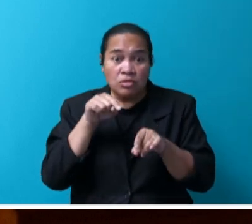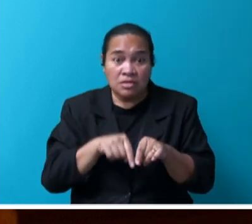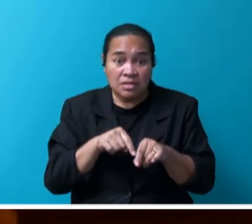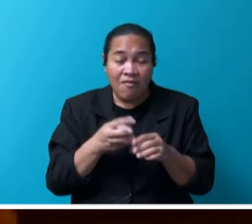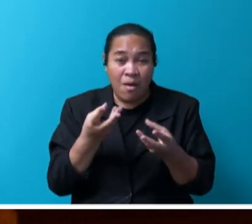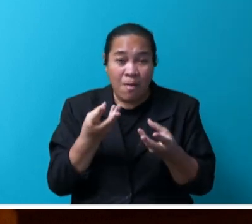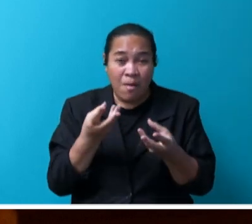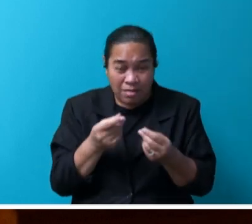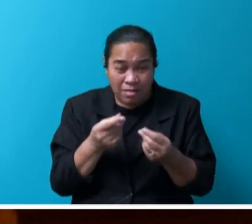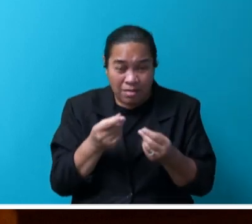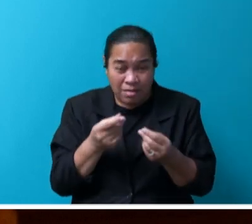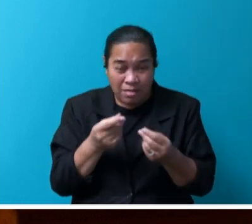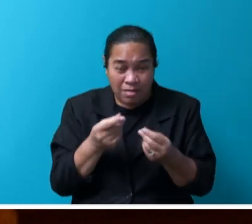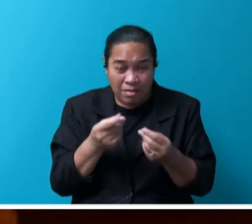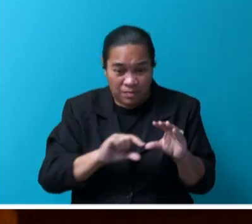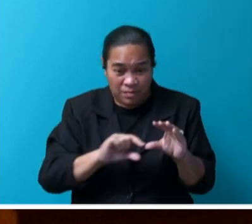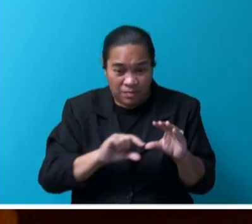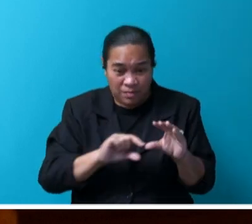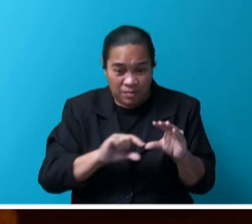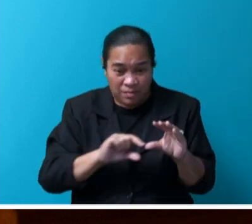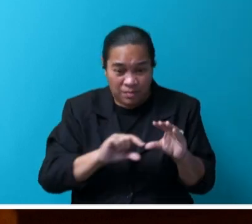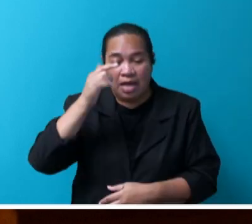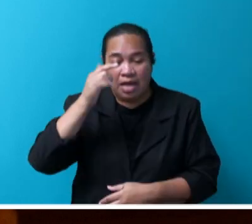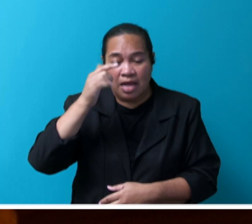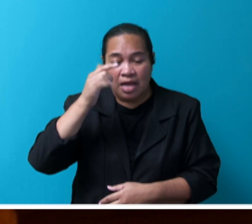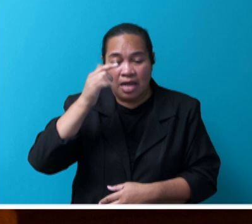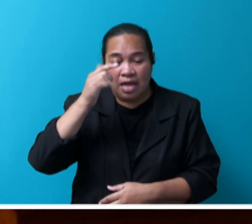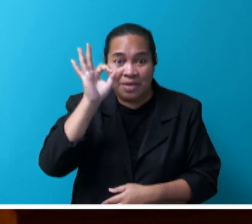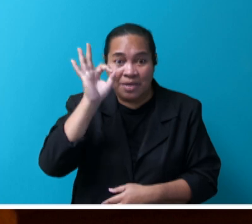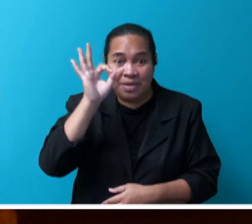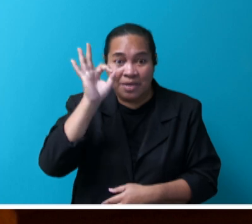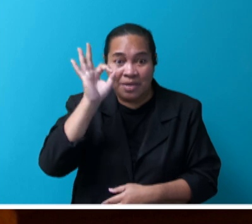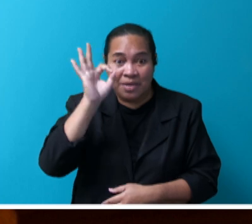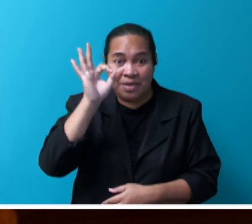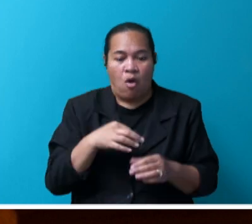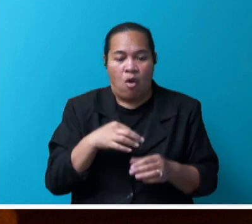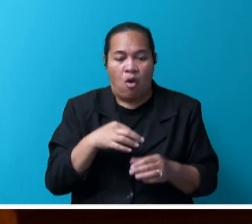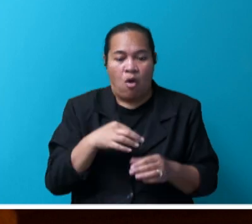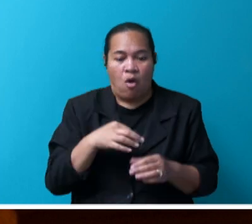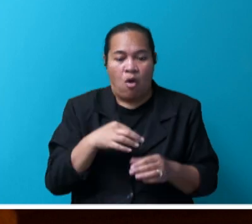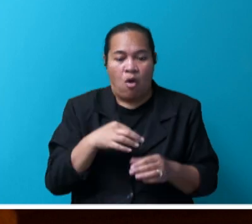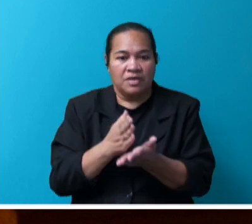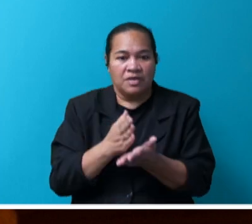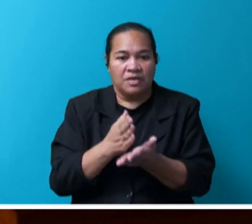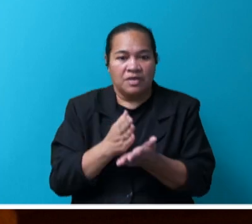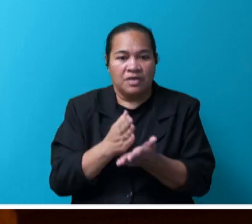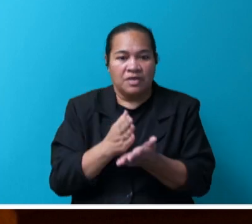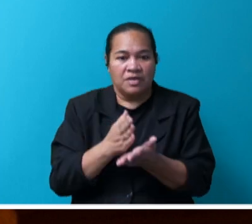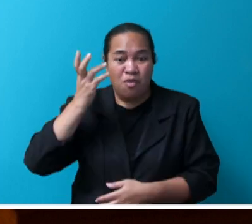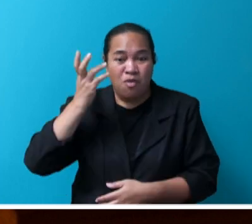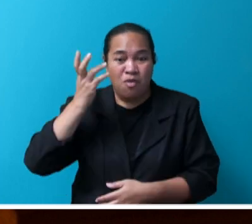Limited signed the agreement for radio services in April this year. The objective of the PSB